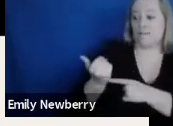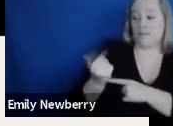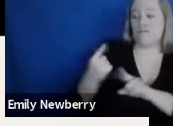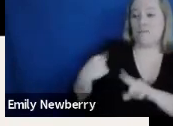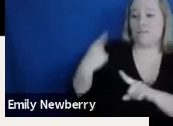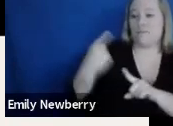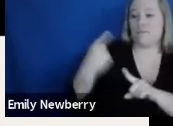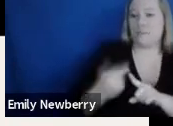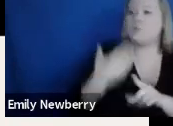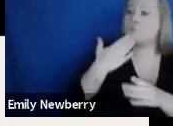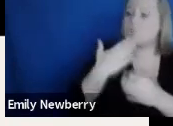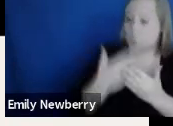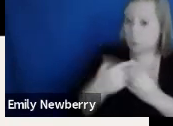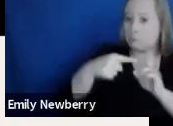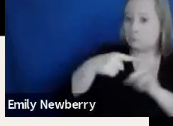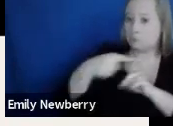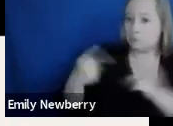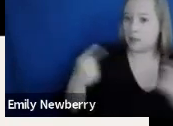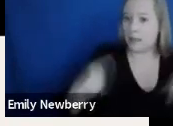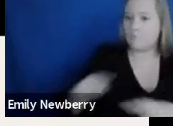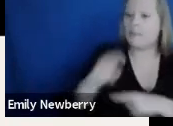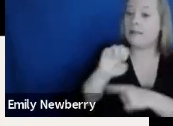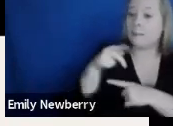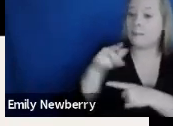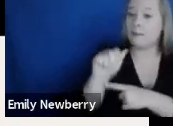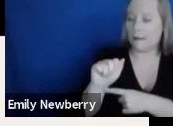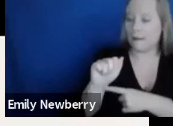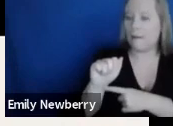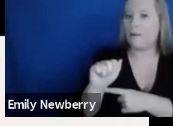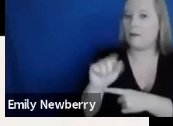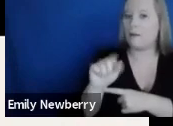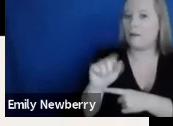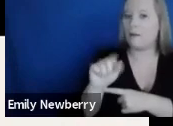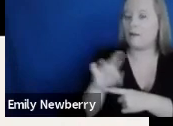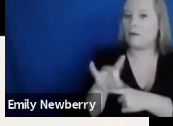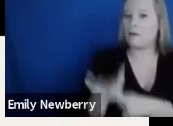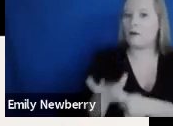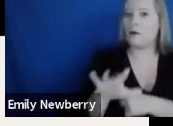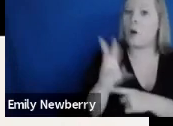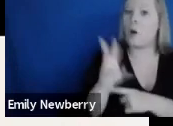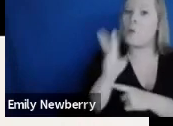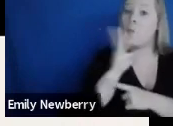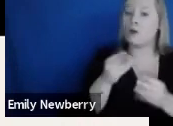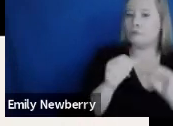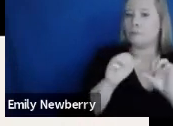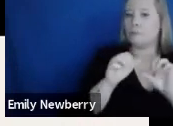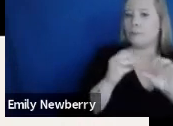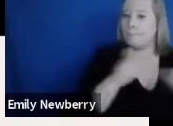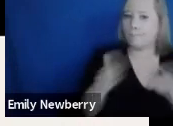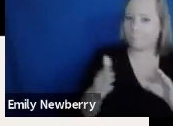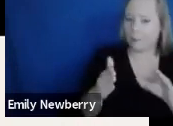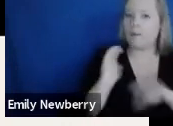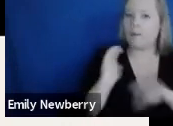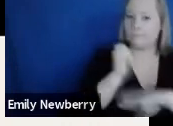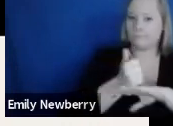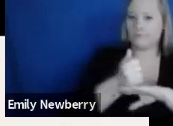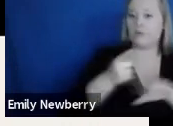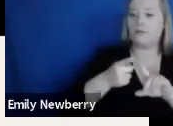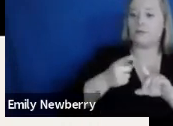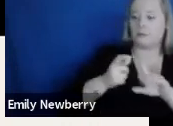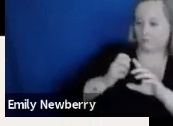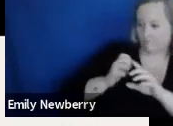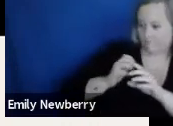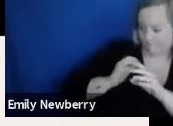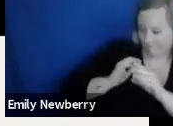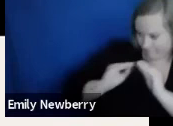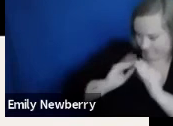that's happened. EPA put in a water treatment plant in Gladstone to treat water from the Gold King mine,